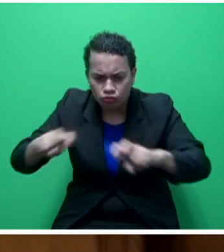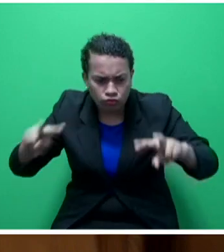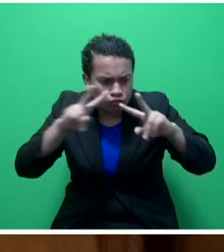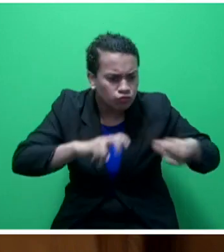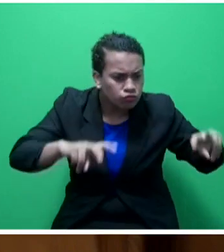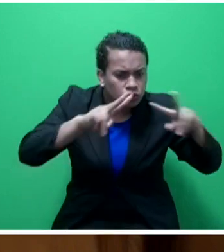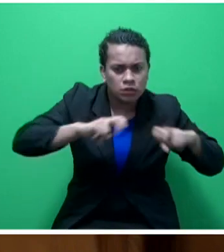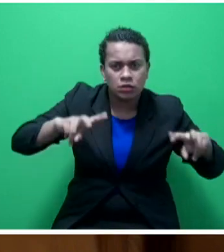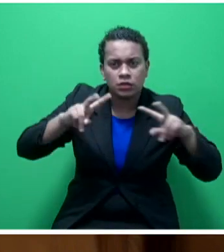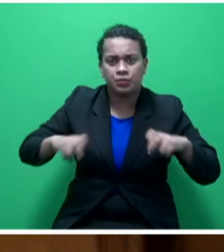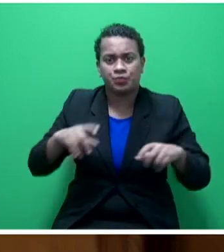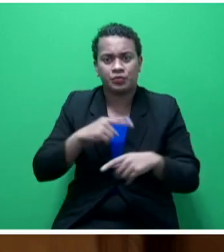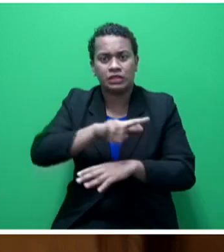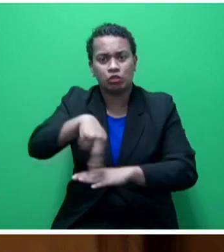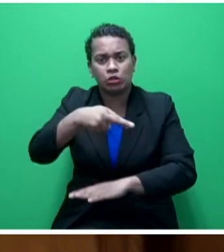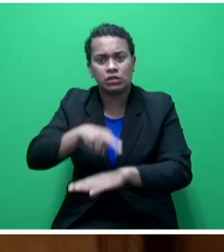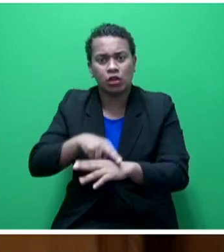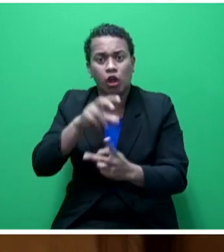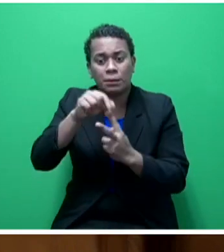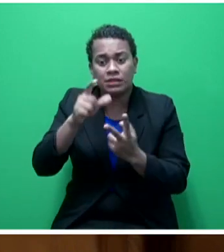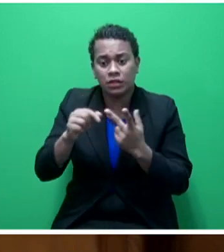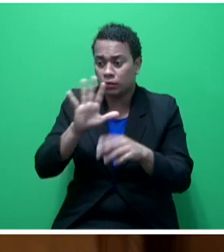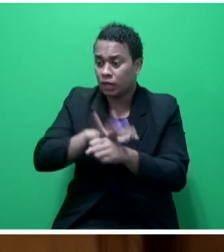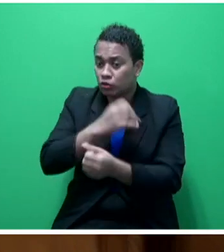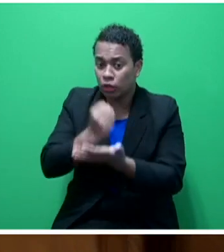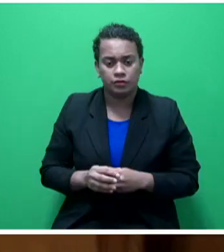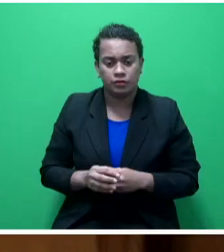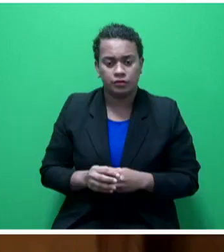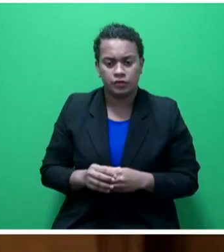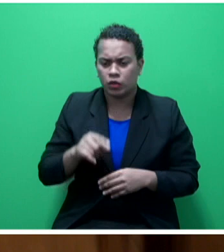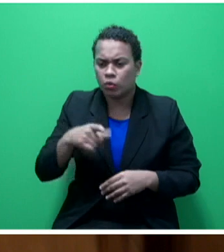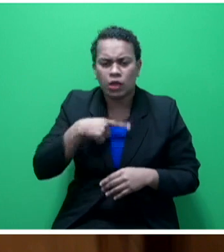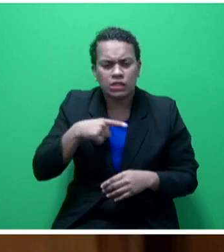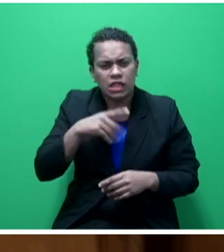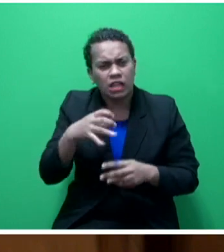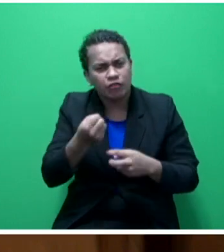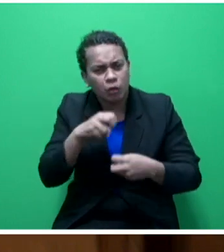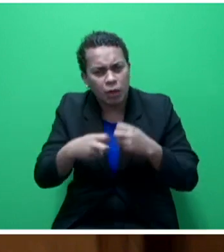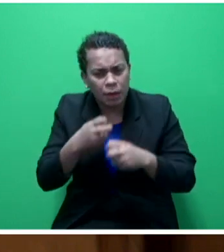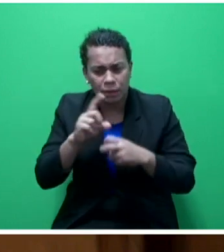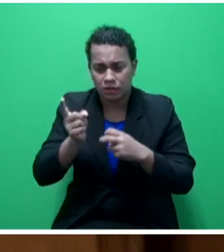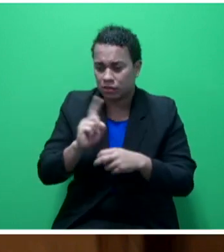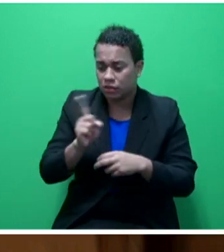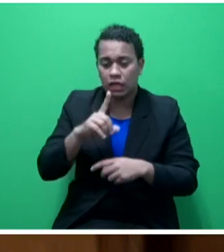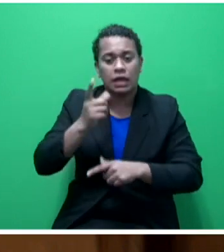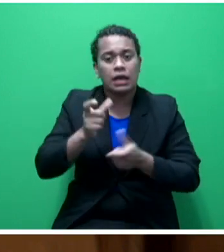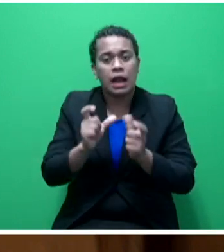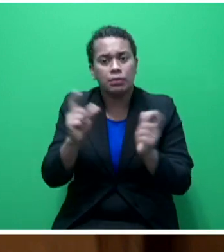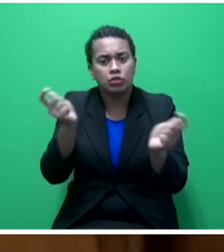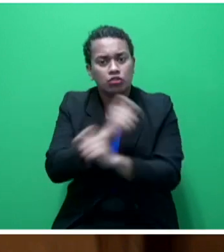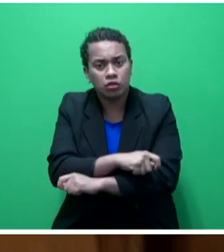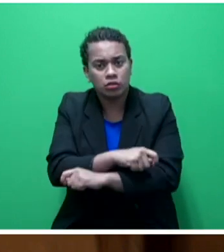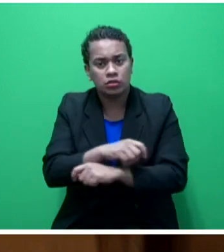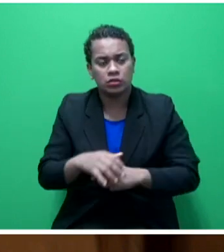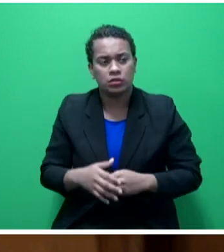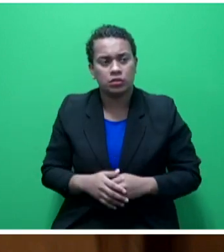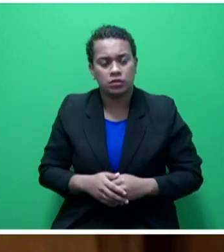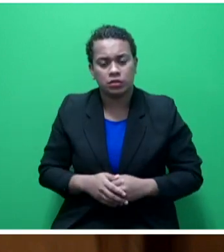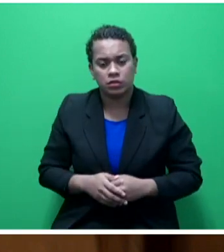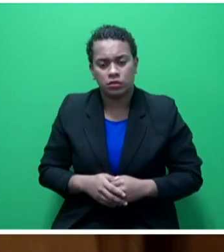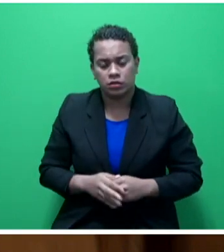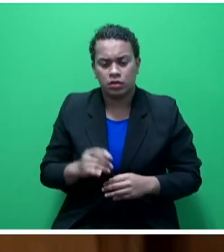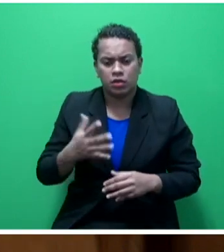options to ensure observers are fully insured, including the context of the Pacific engagement in